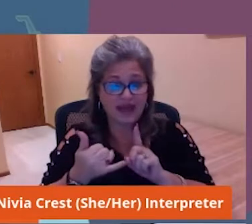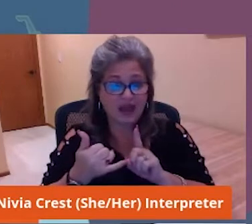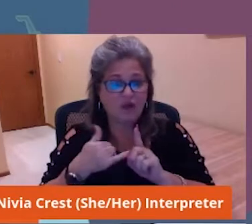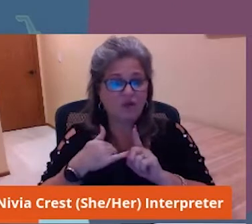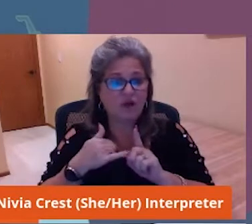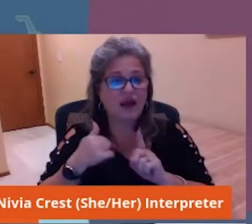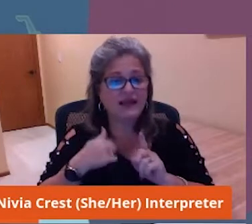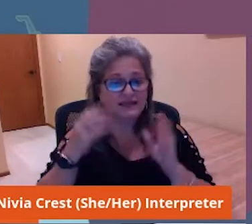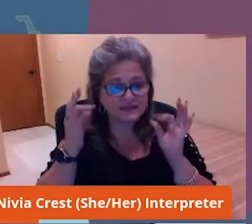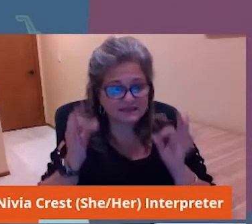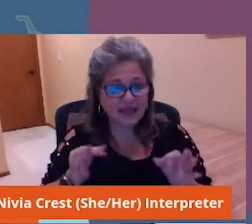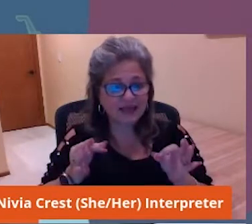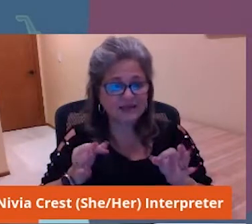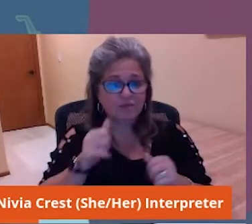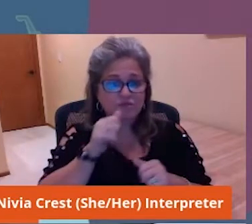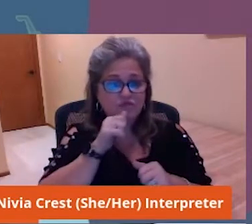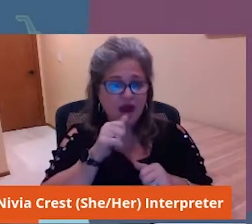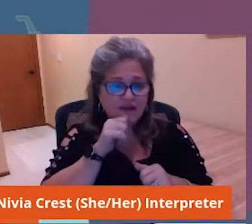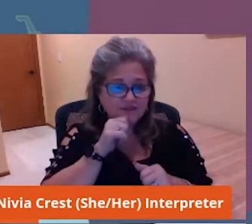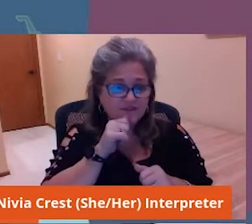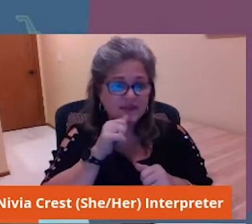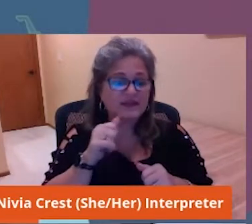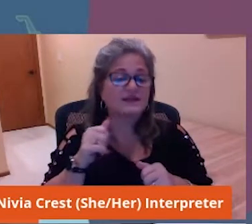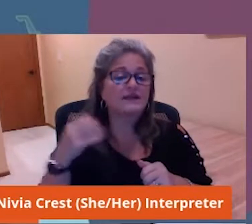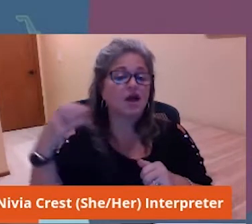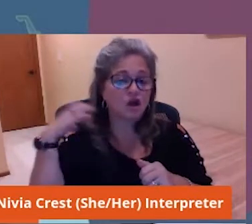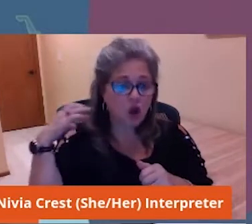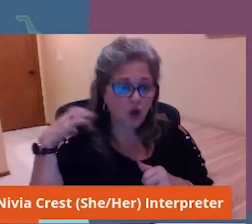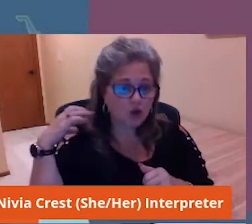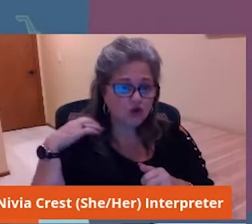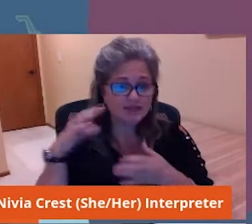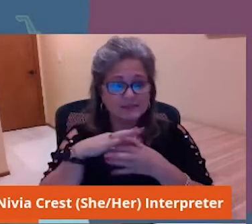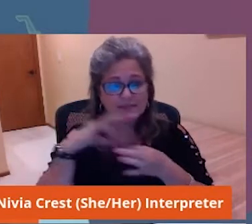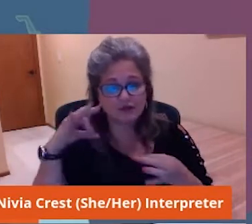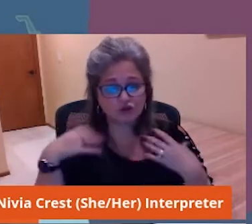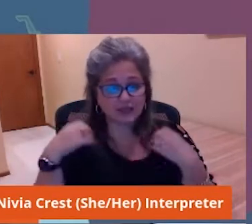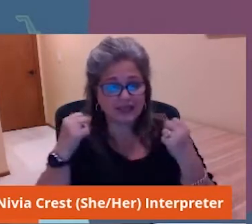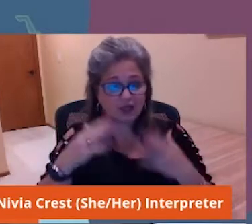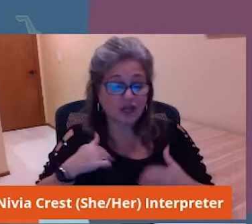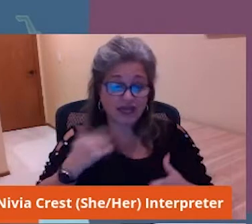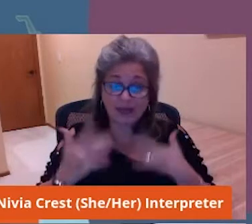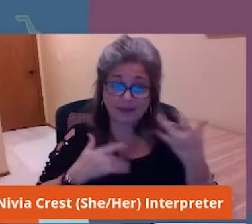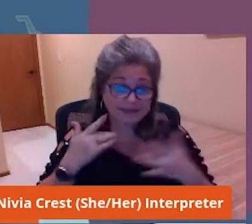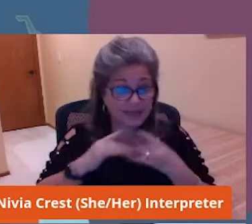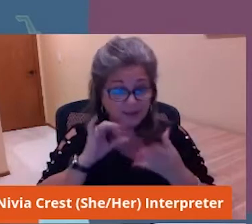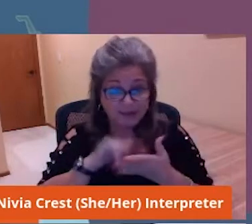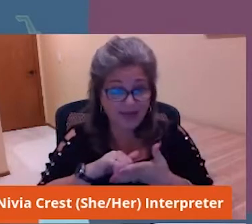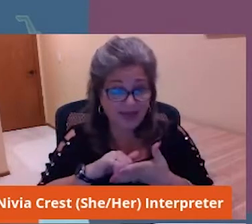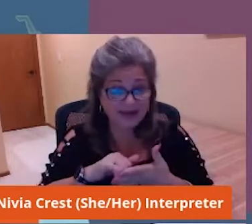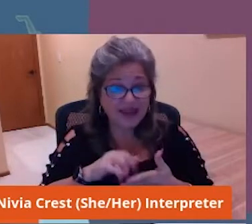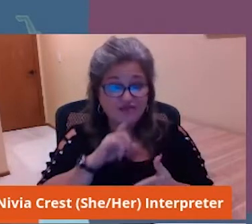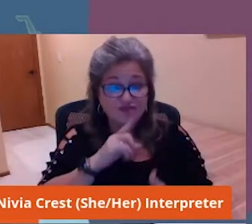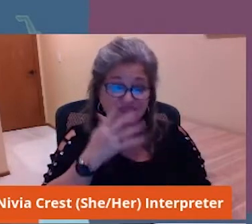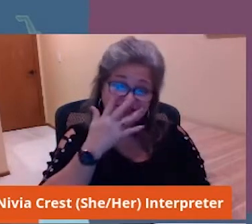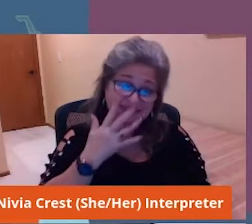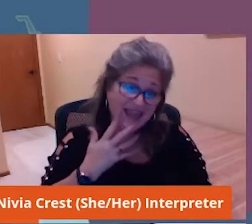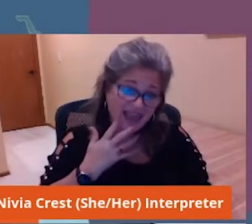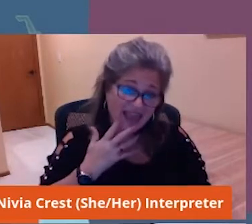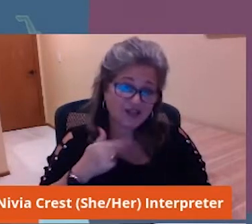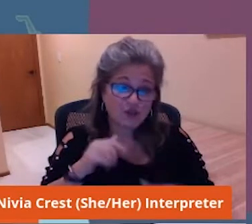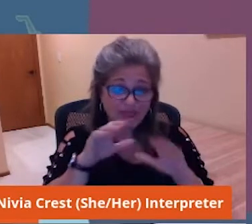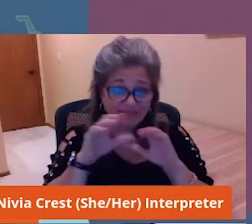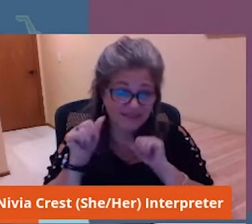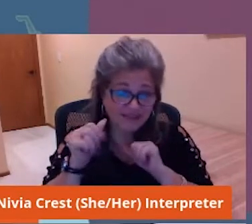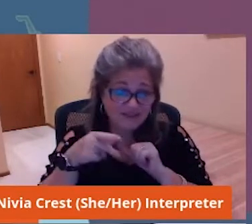private practice as a spiritual coach and healer, and I'm so very excited about that. And I'm really sad to be leaving